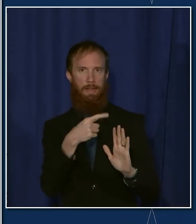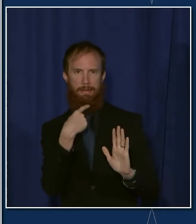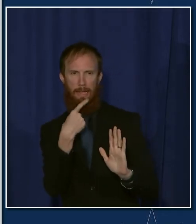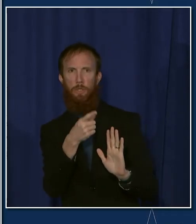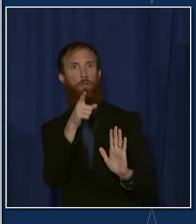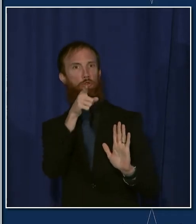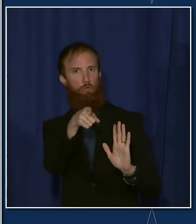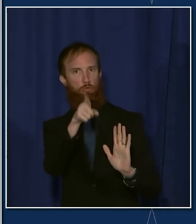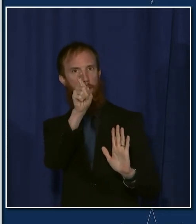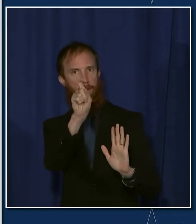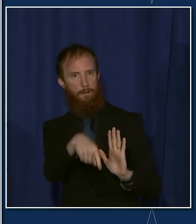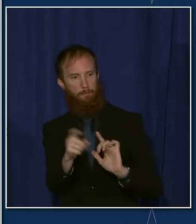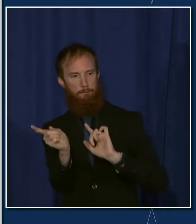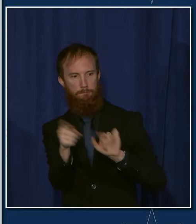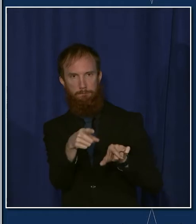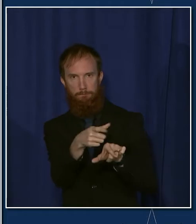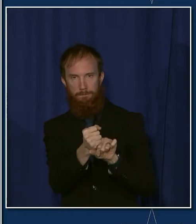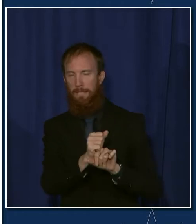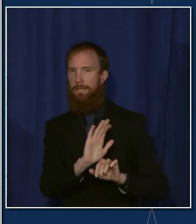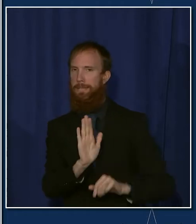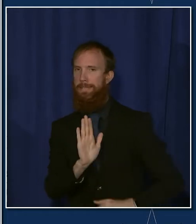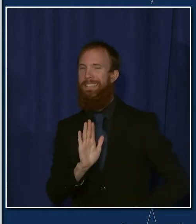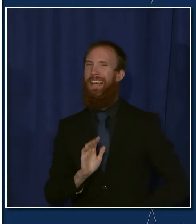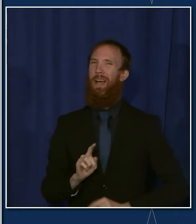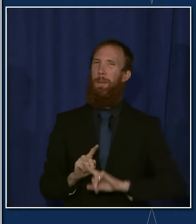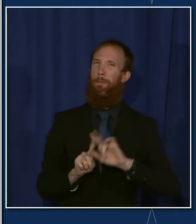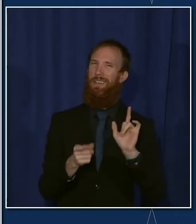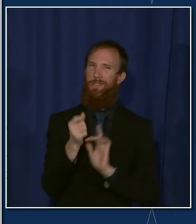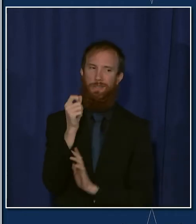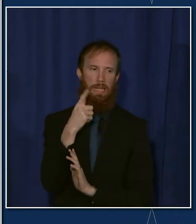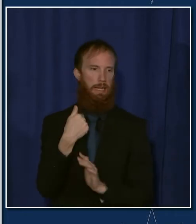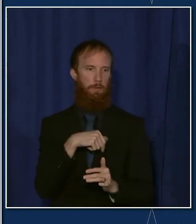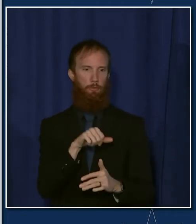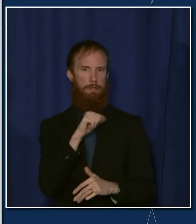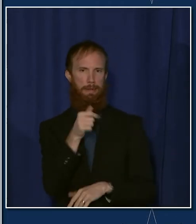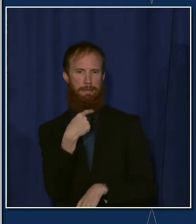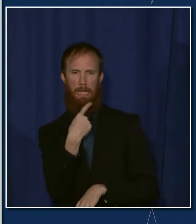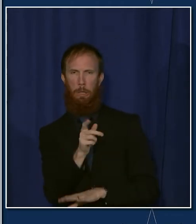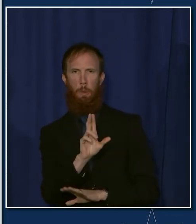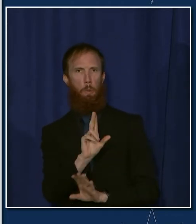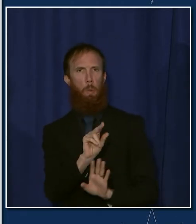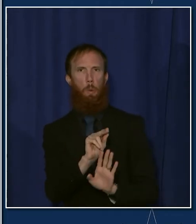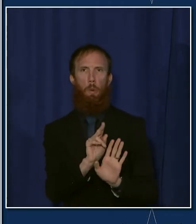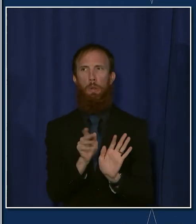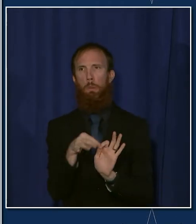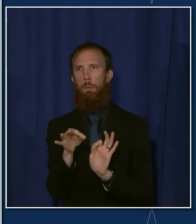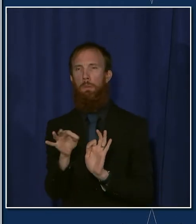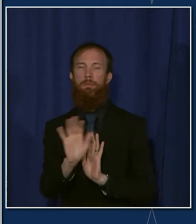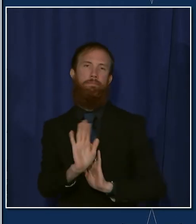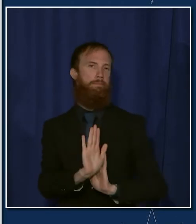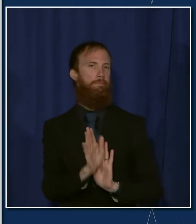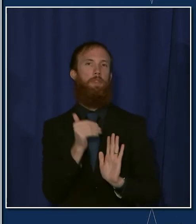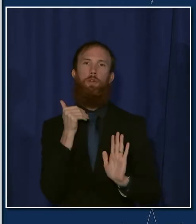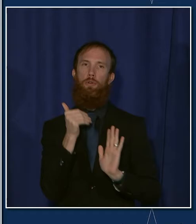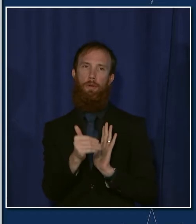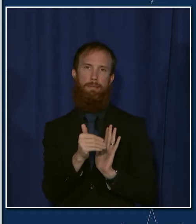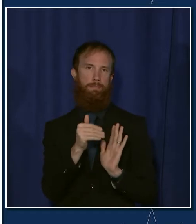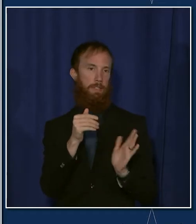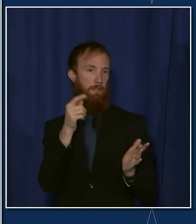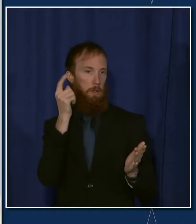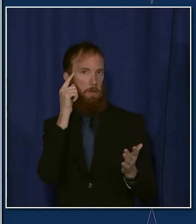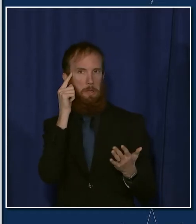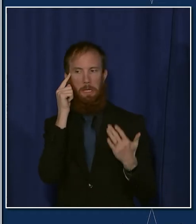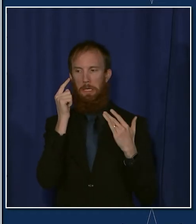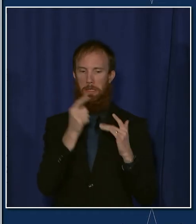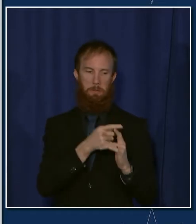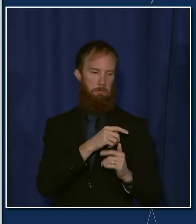over the age of 18, but we are not turning folks away when they are coming looking for a vaccine, as long as it's 2 months